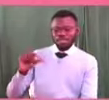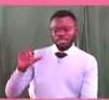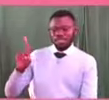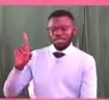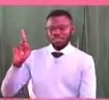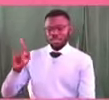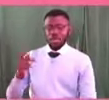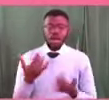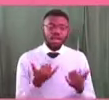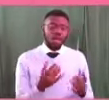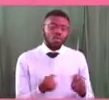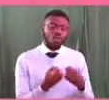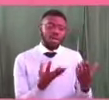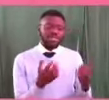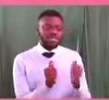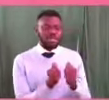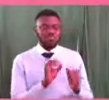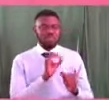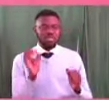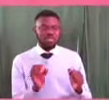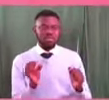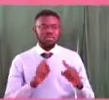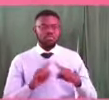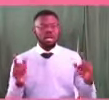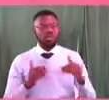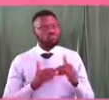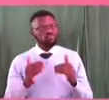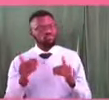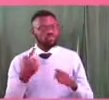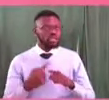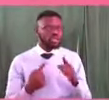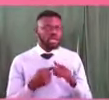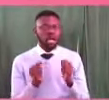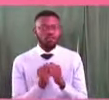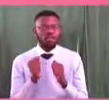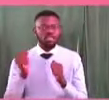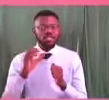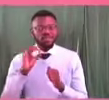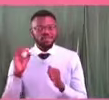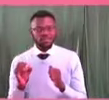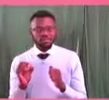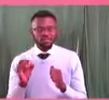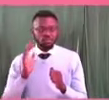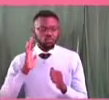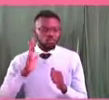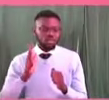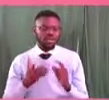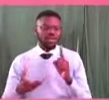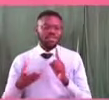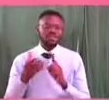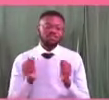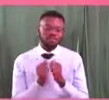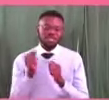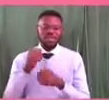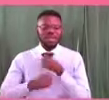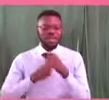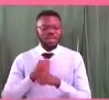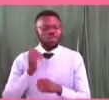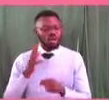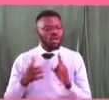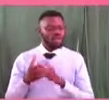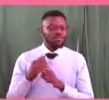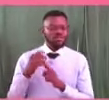10%, possibly in the next 10, 15 years, to between 20 and 25%. I think we will be